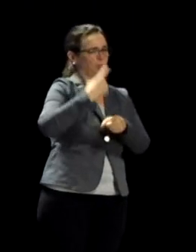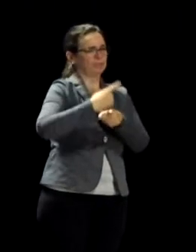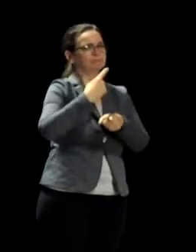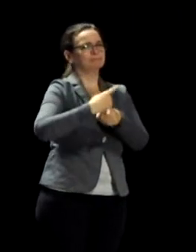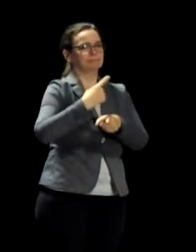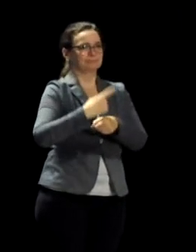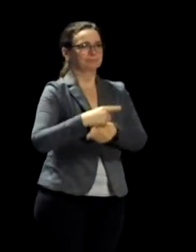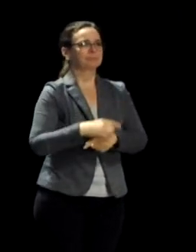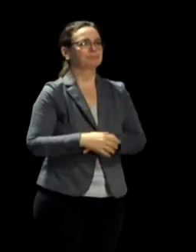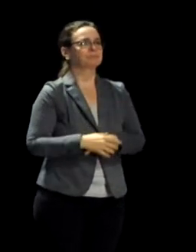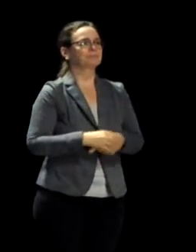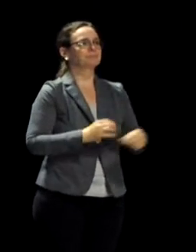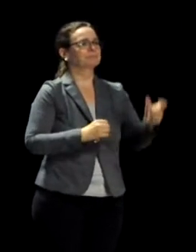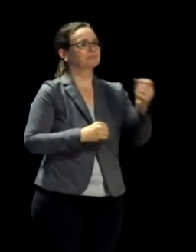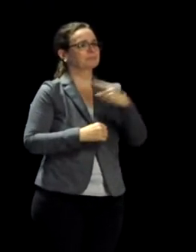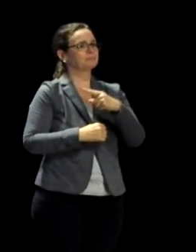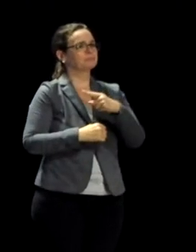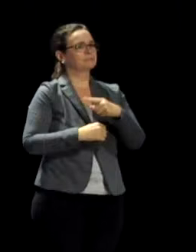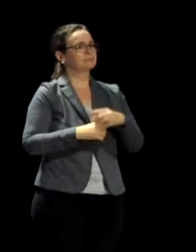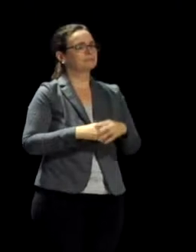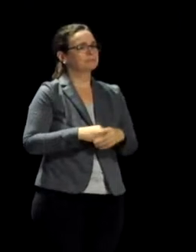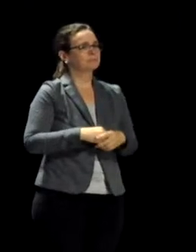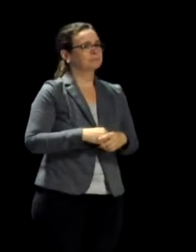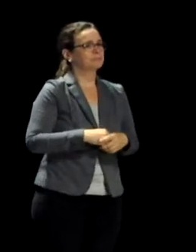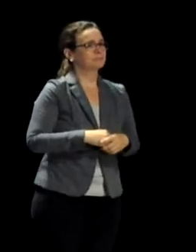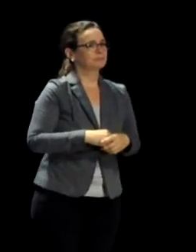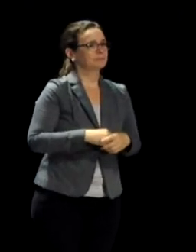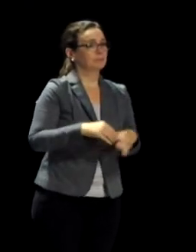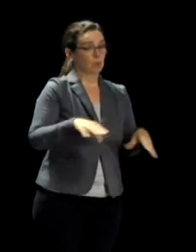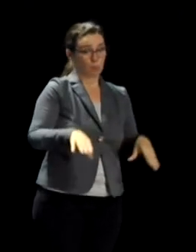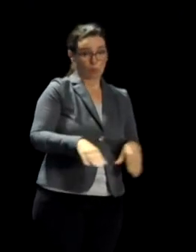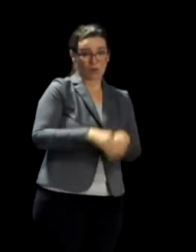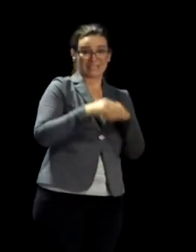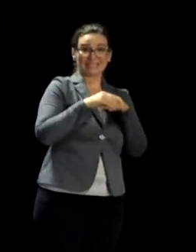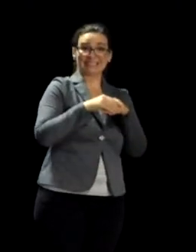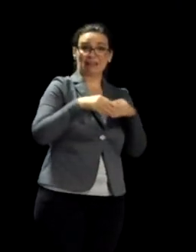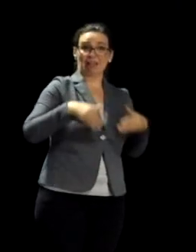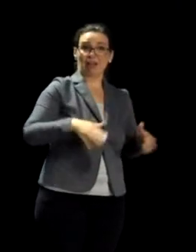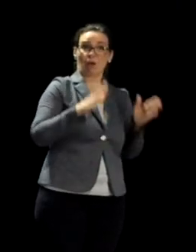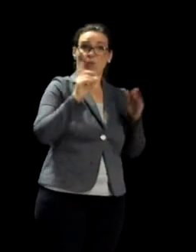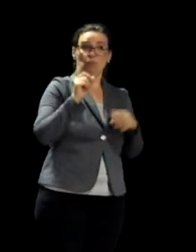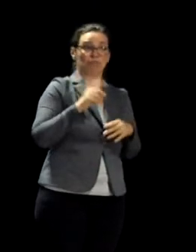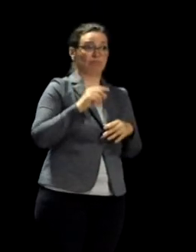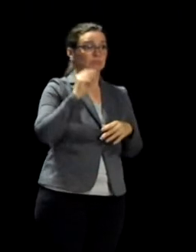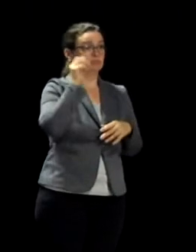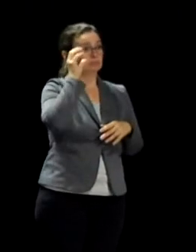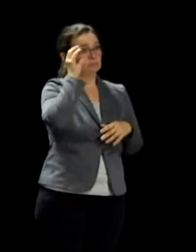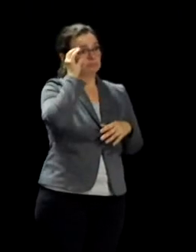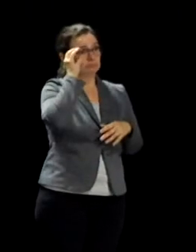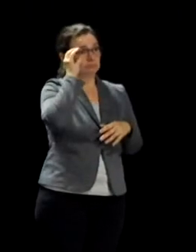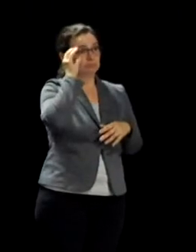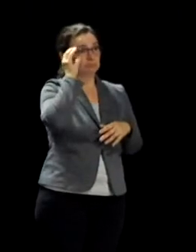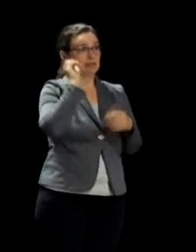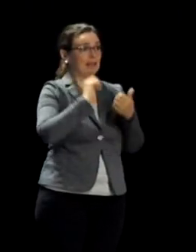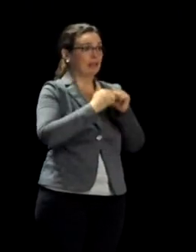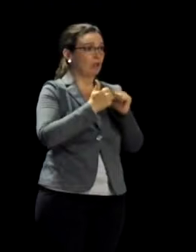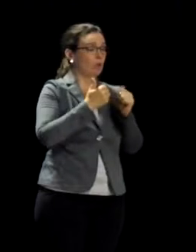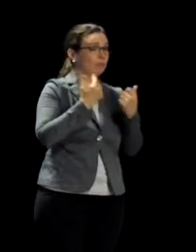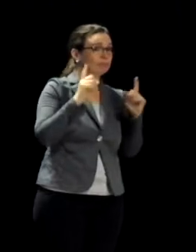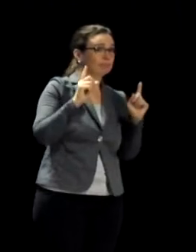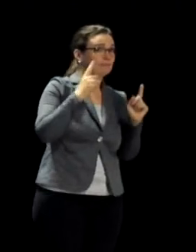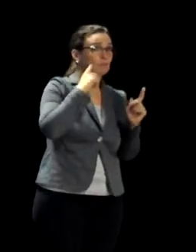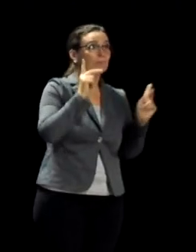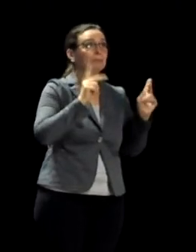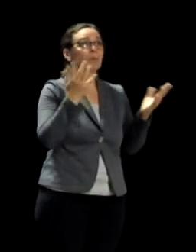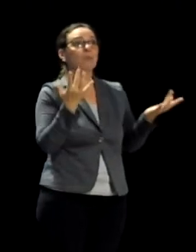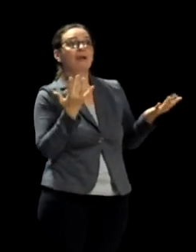complicated. We've put out suggestions on how you can do it. That's not my decision. That's the state's decision. But we believe